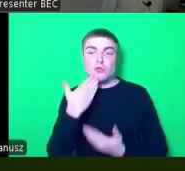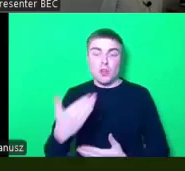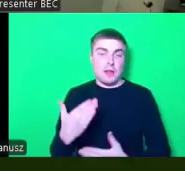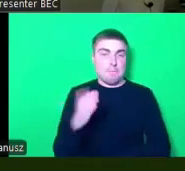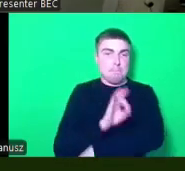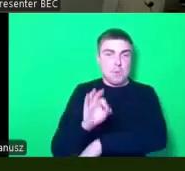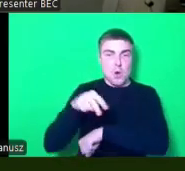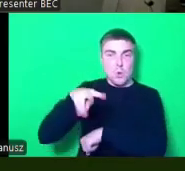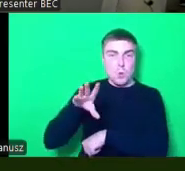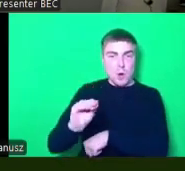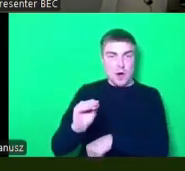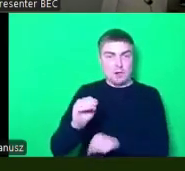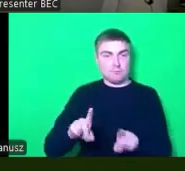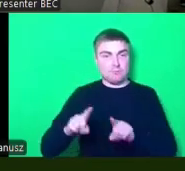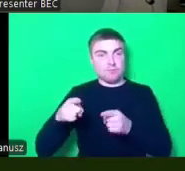human health.